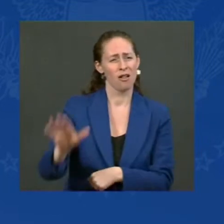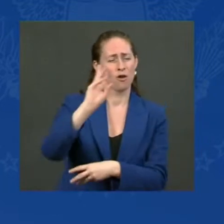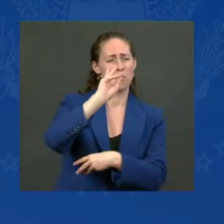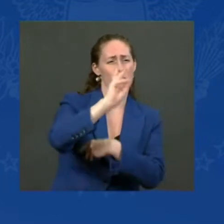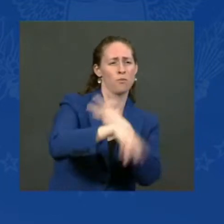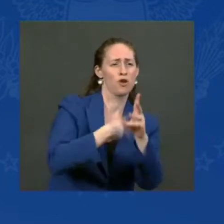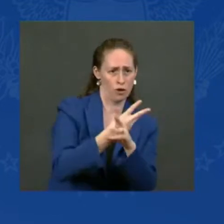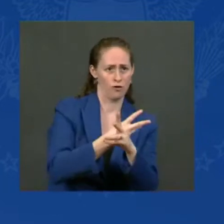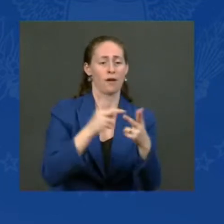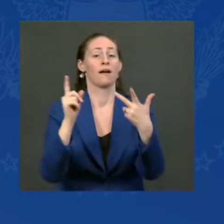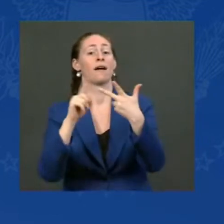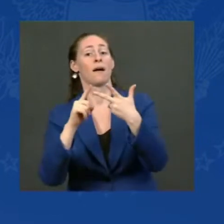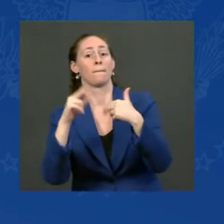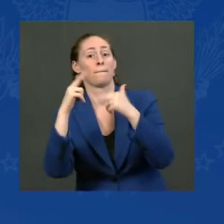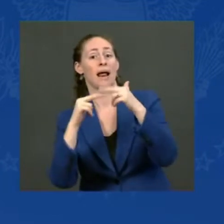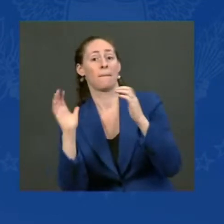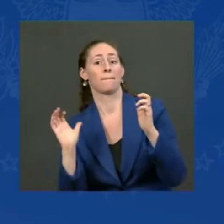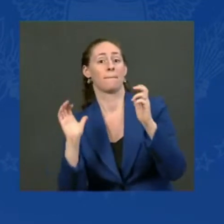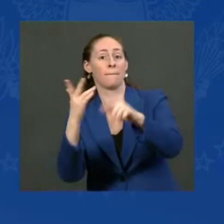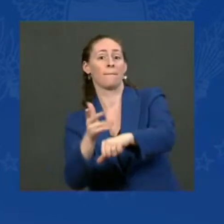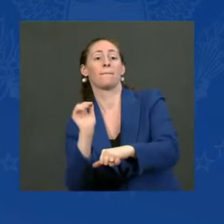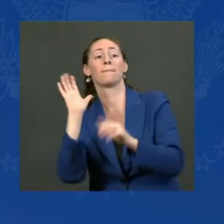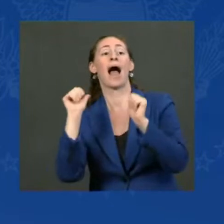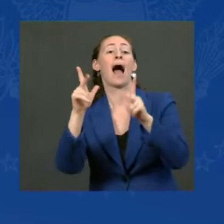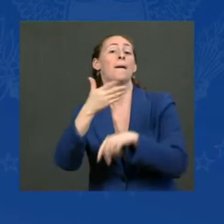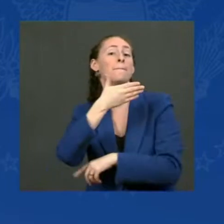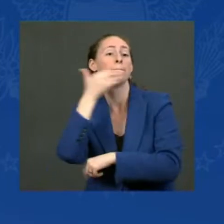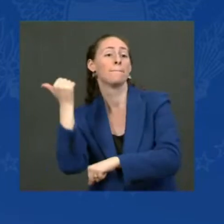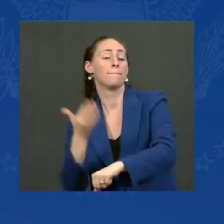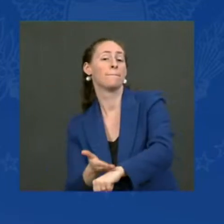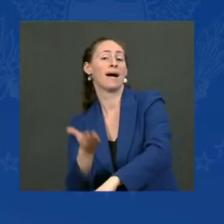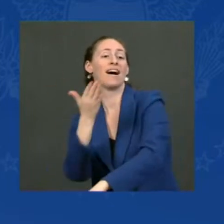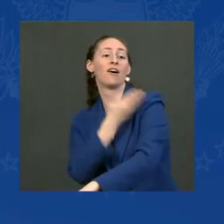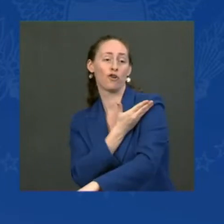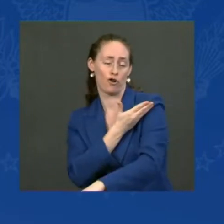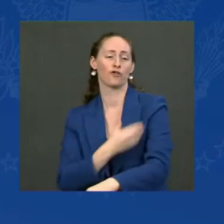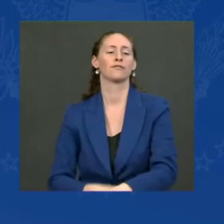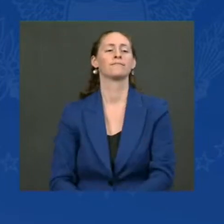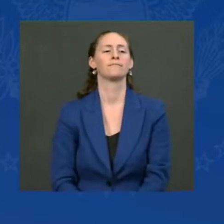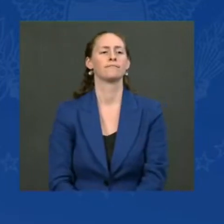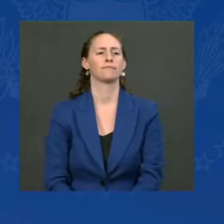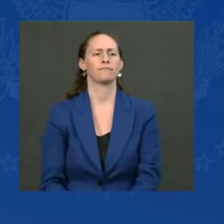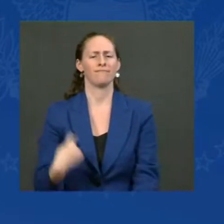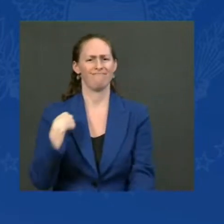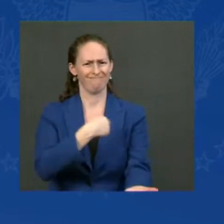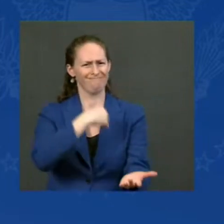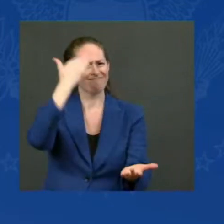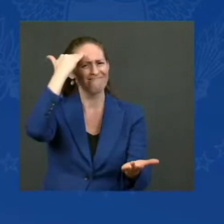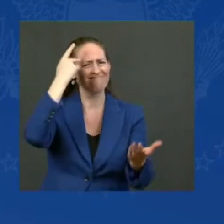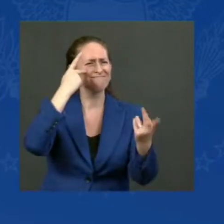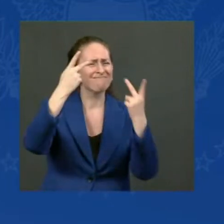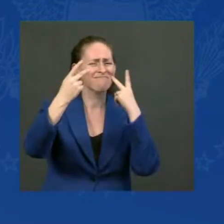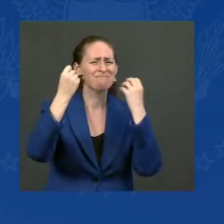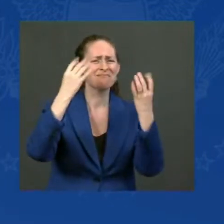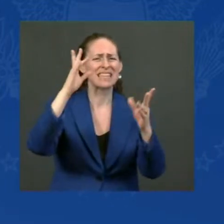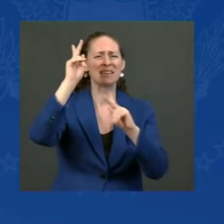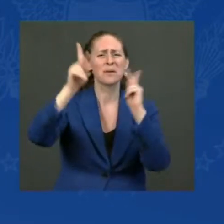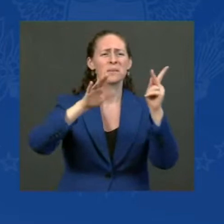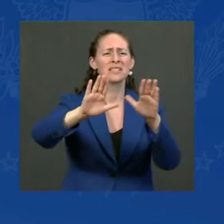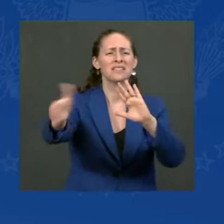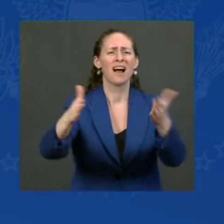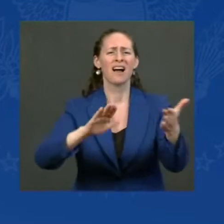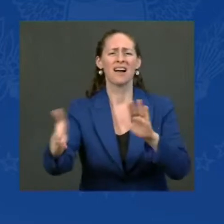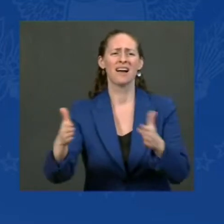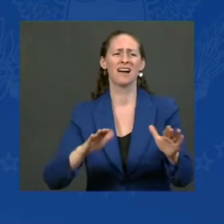better. This year has also brought widespread death and devastation from the borderless